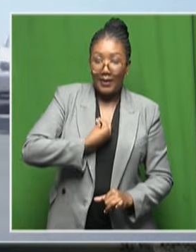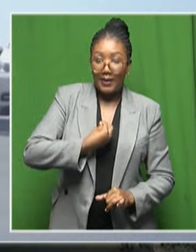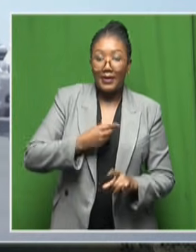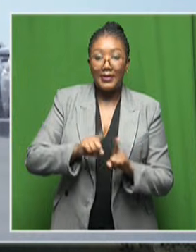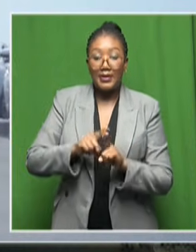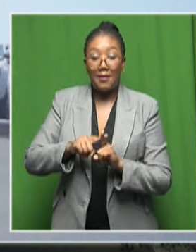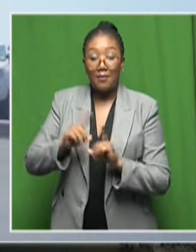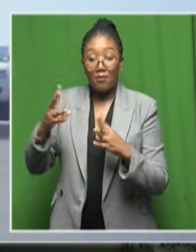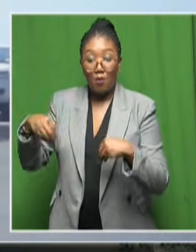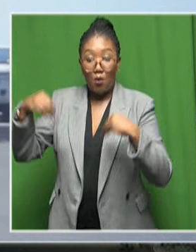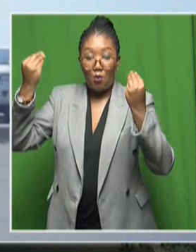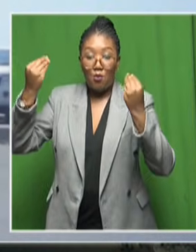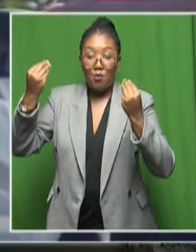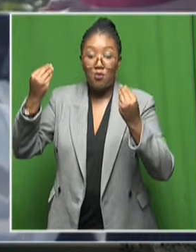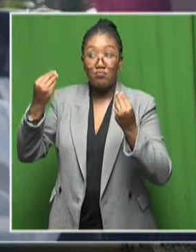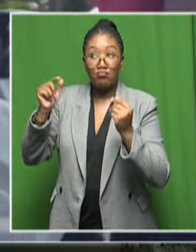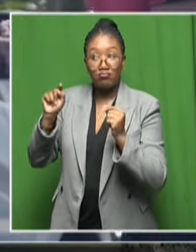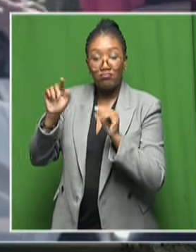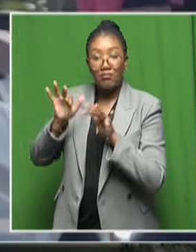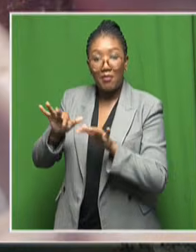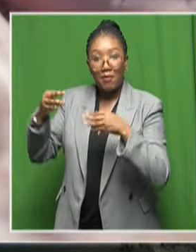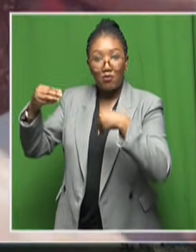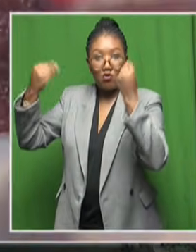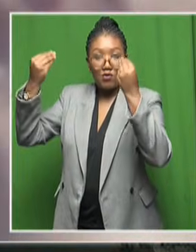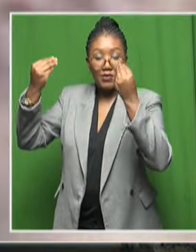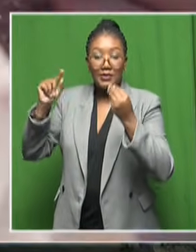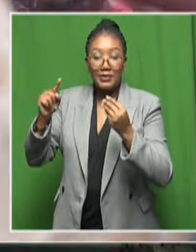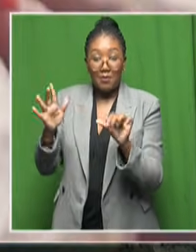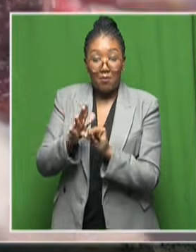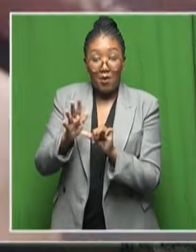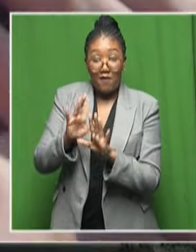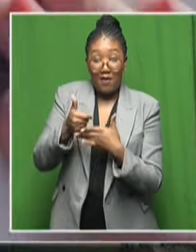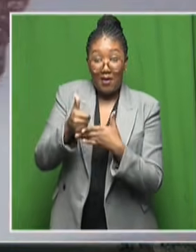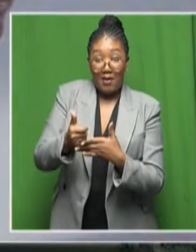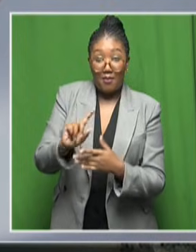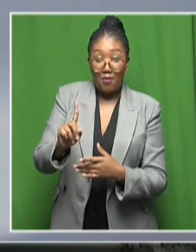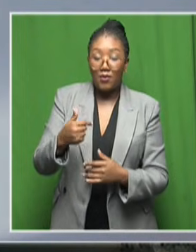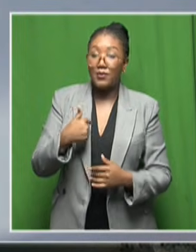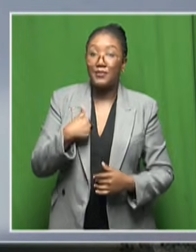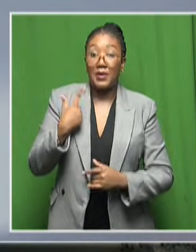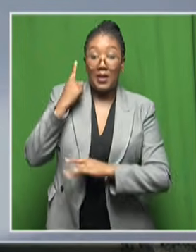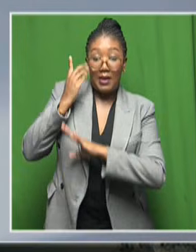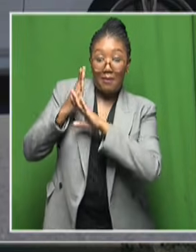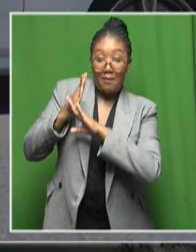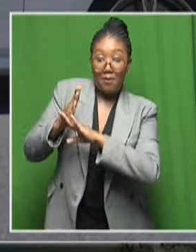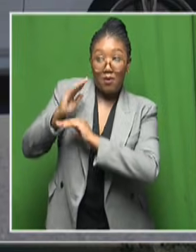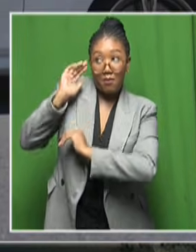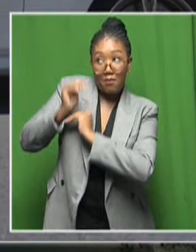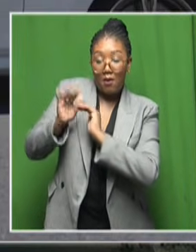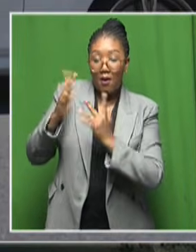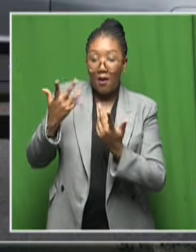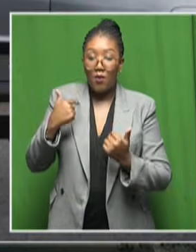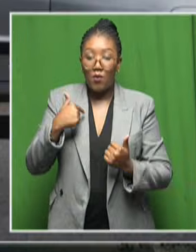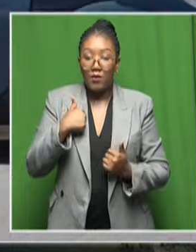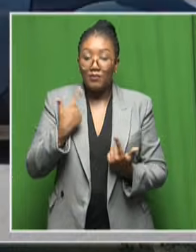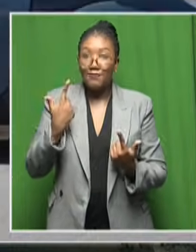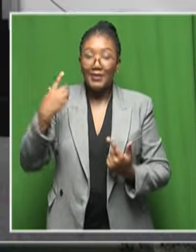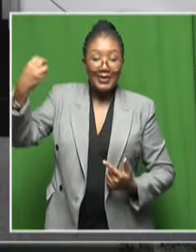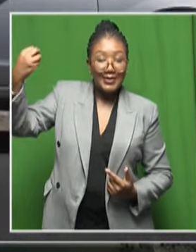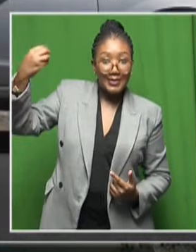more especially older people. So to prevent skin cancer, we need to first look at how can we reduce our exposure to